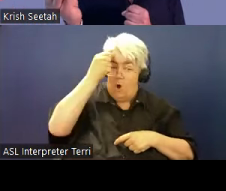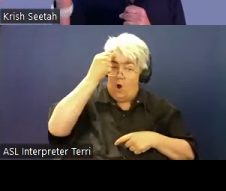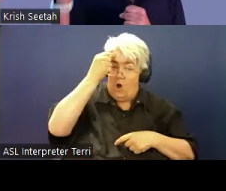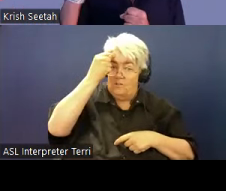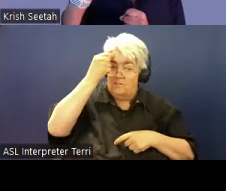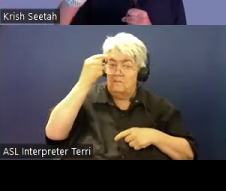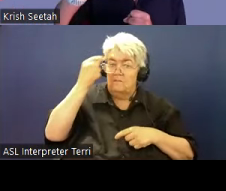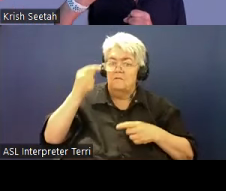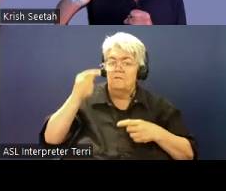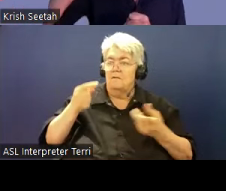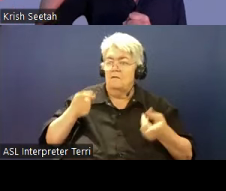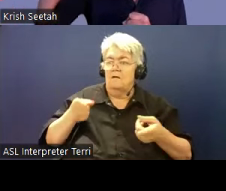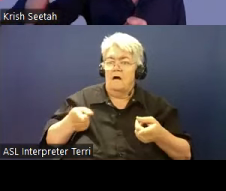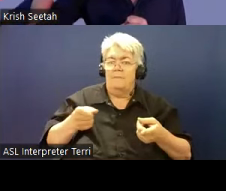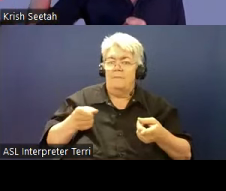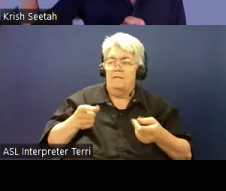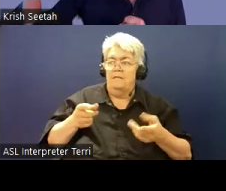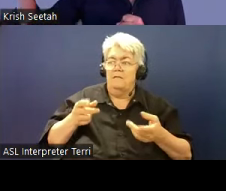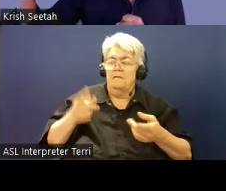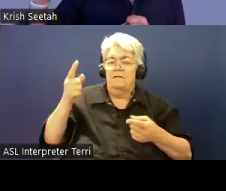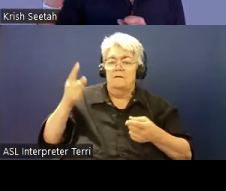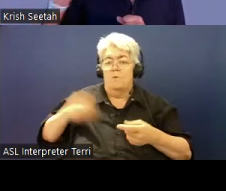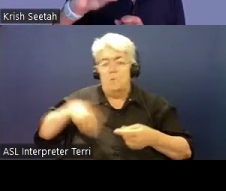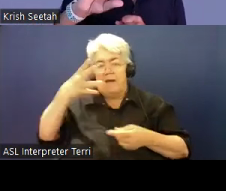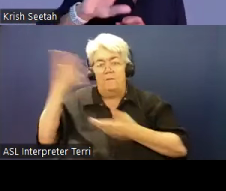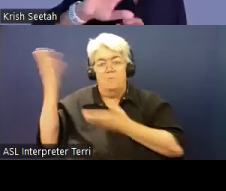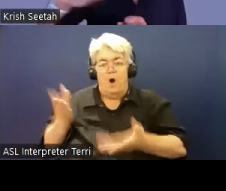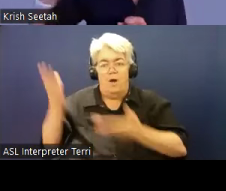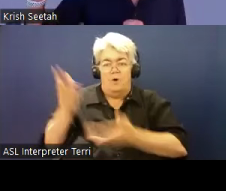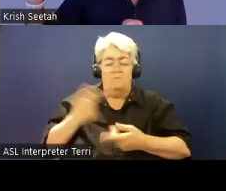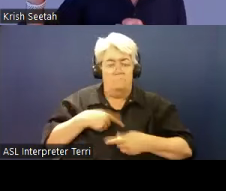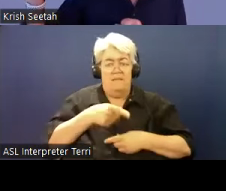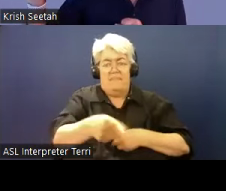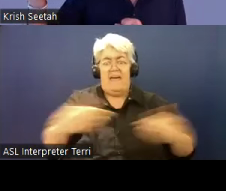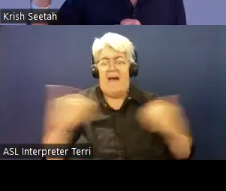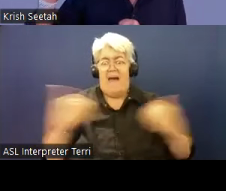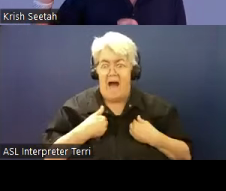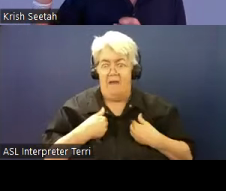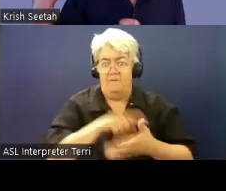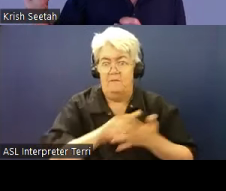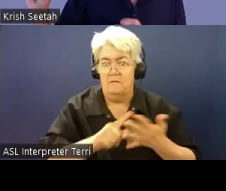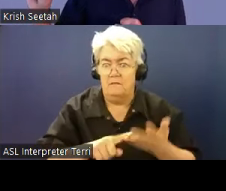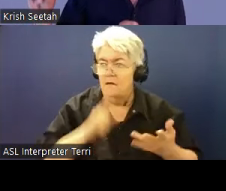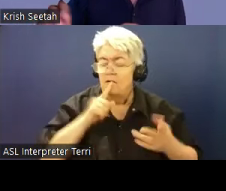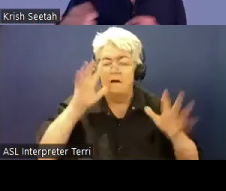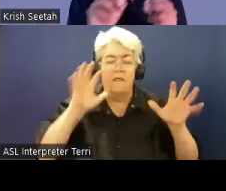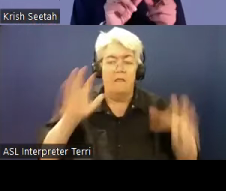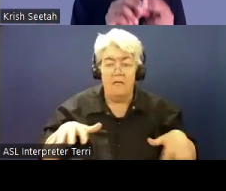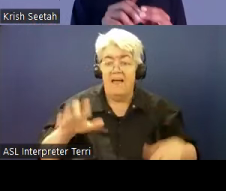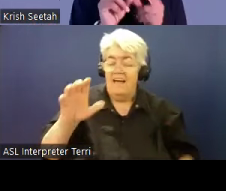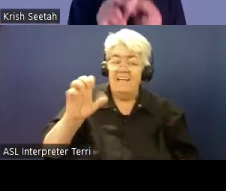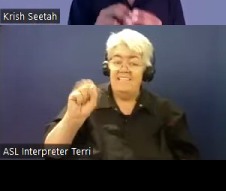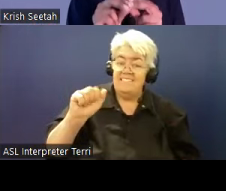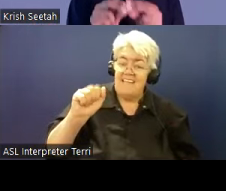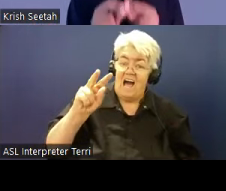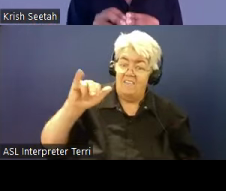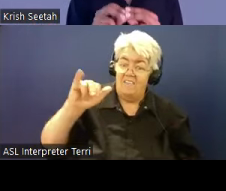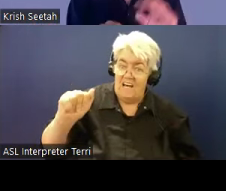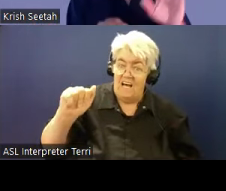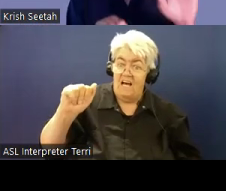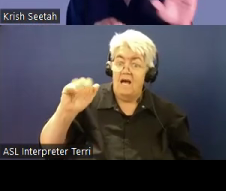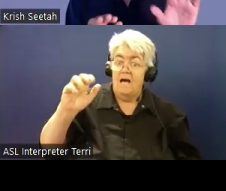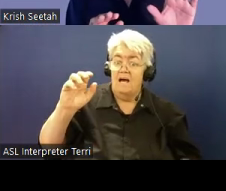Divinora make its way through a network covering some 17,000 kilometers at least to the grave of an enslaved